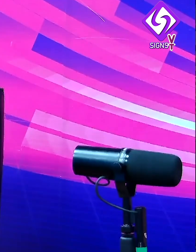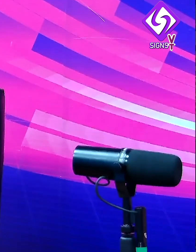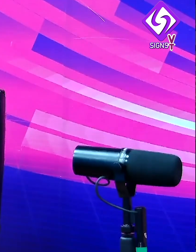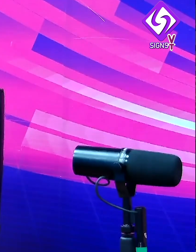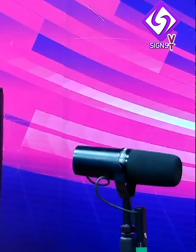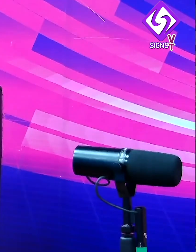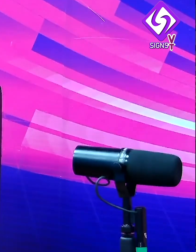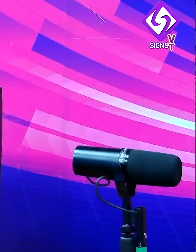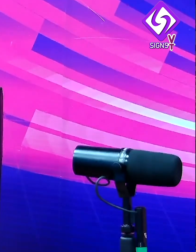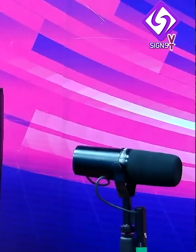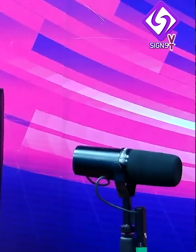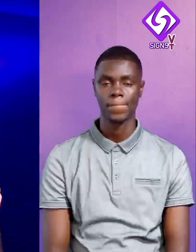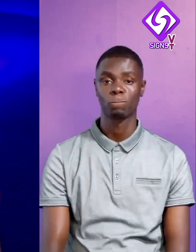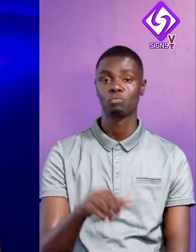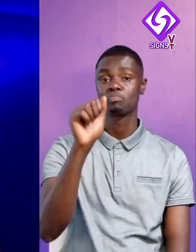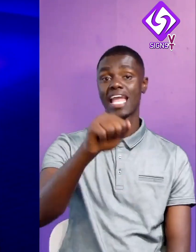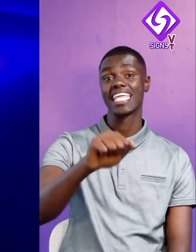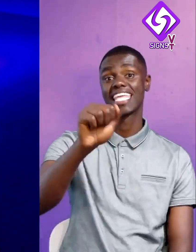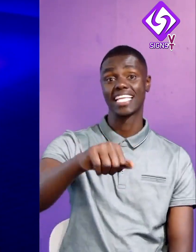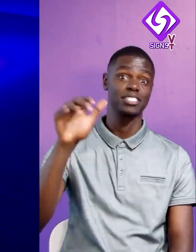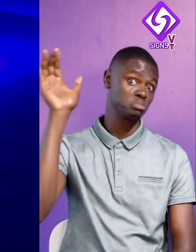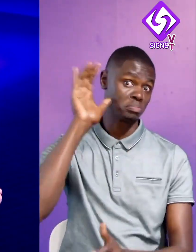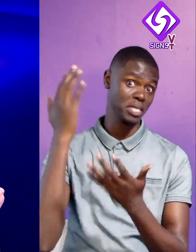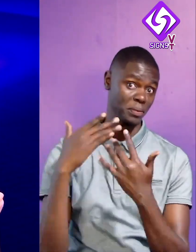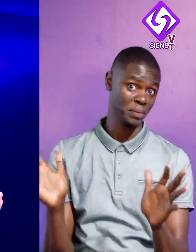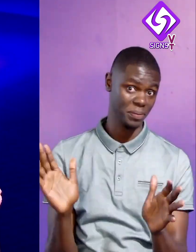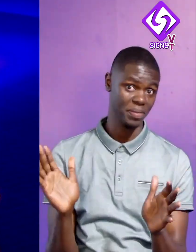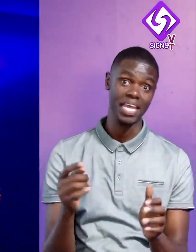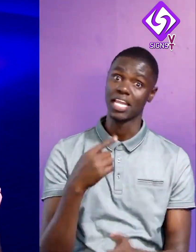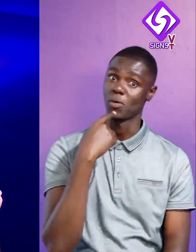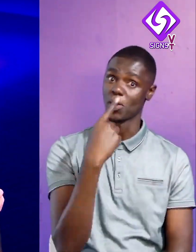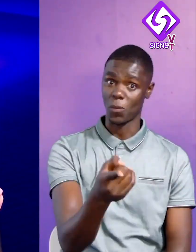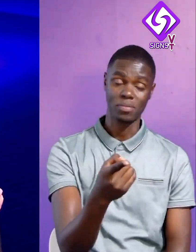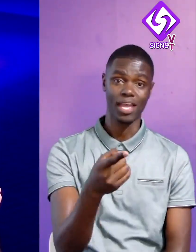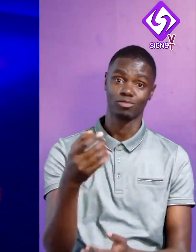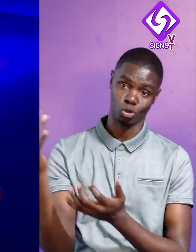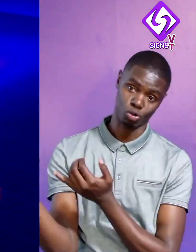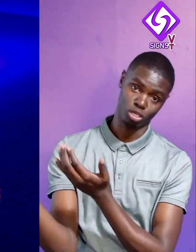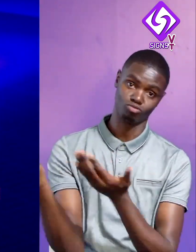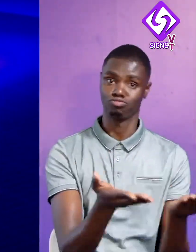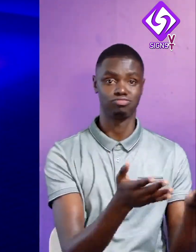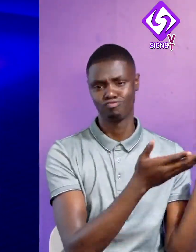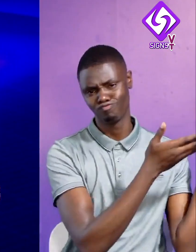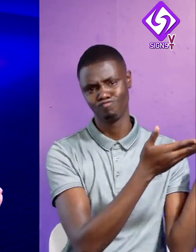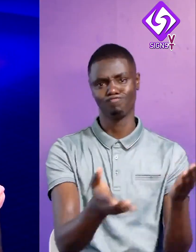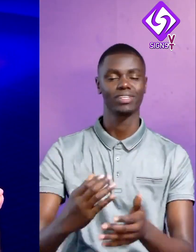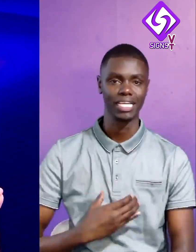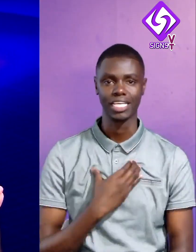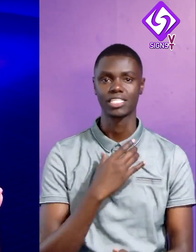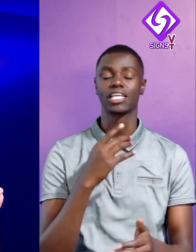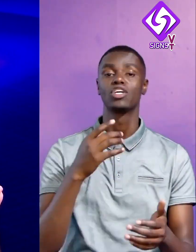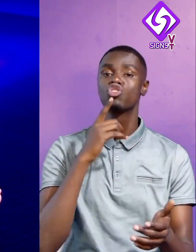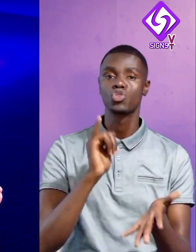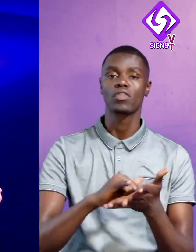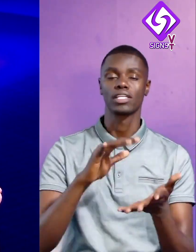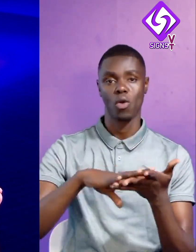I'm happy to be here. Yes, mumesikia. Niliwaambia tutakuwa tunaletea guest wenye we are learning. So